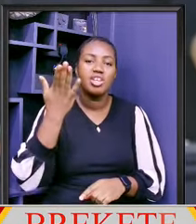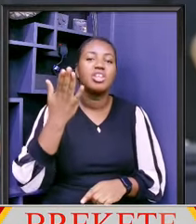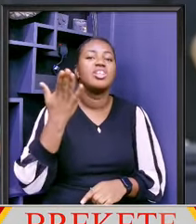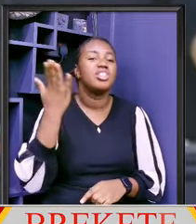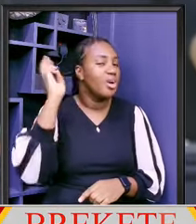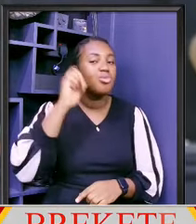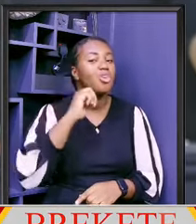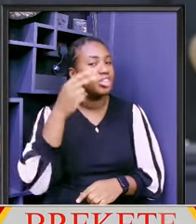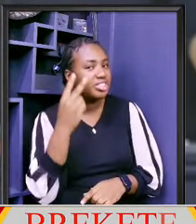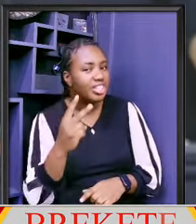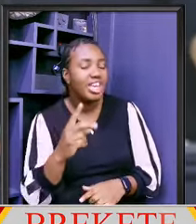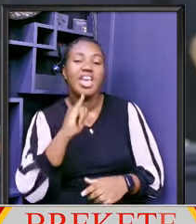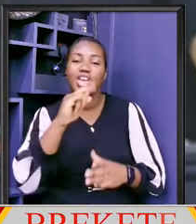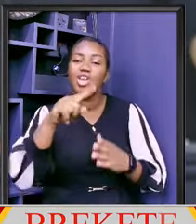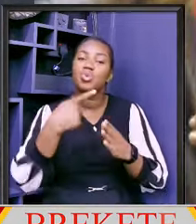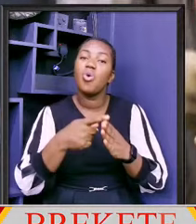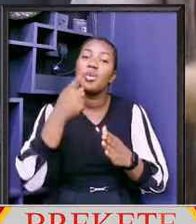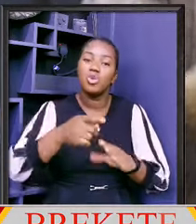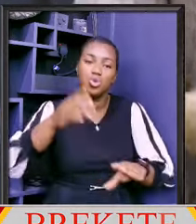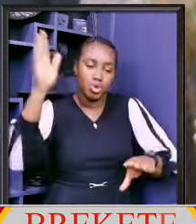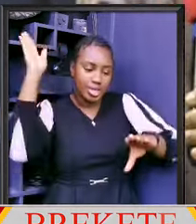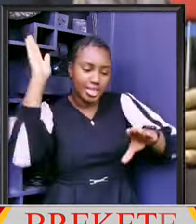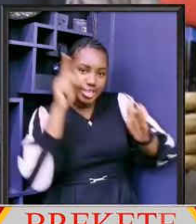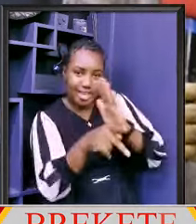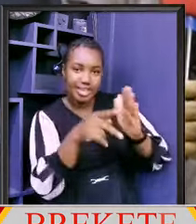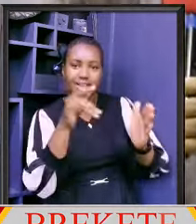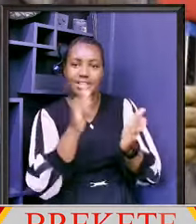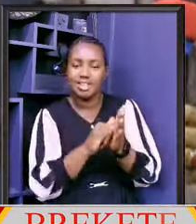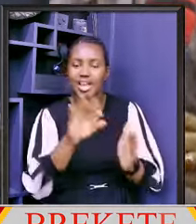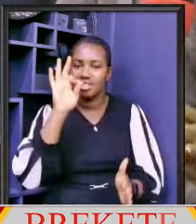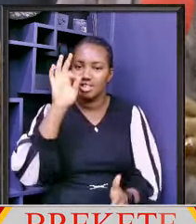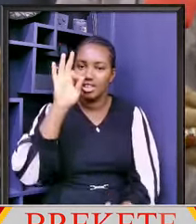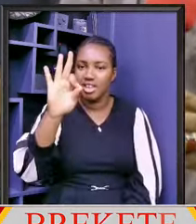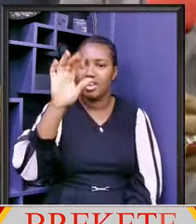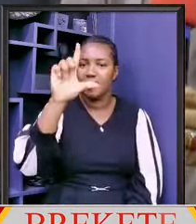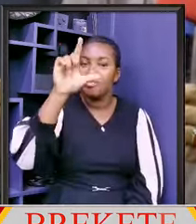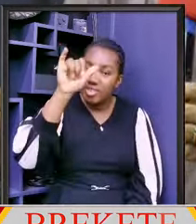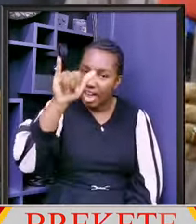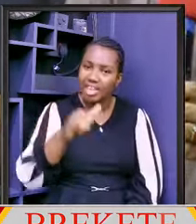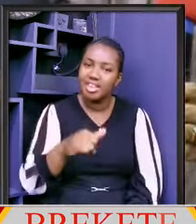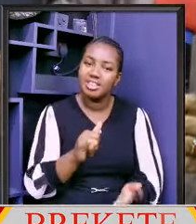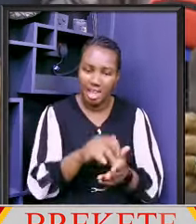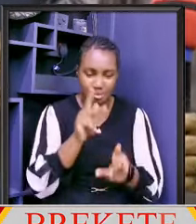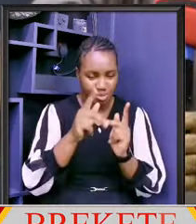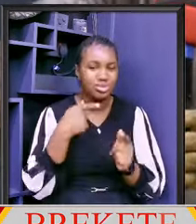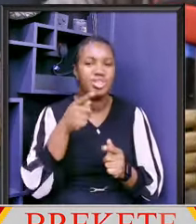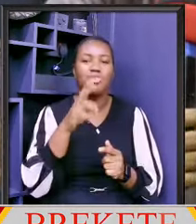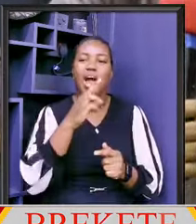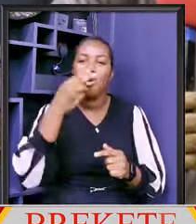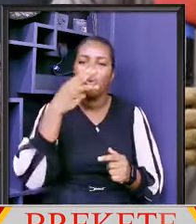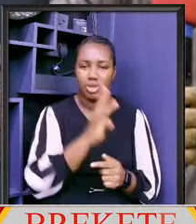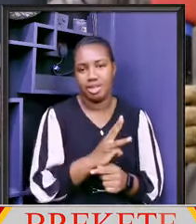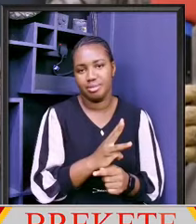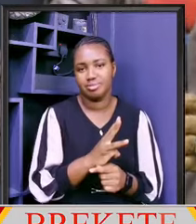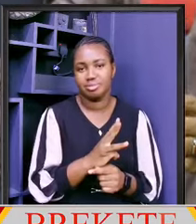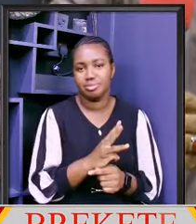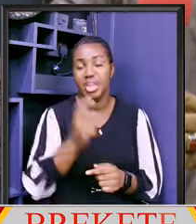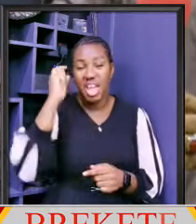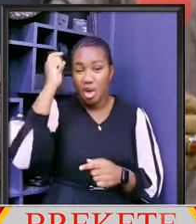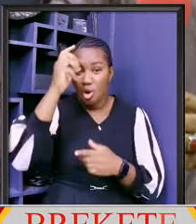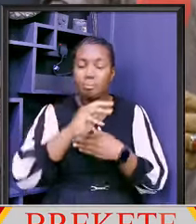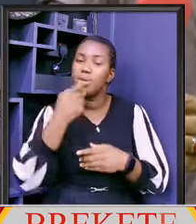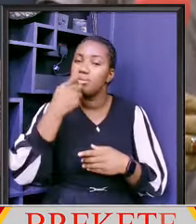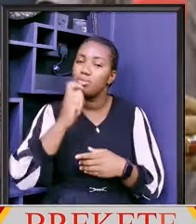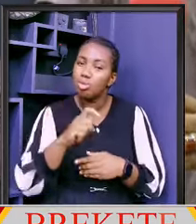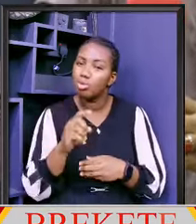Yeah. And I not go stop there. Wait here, I go do that day na small thing. Did you one go follow? Government must put hand and mouth